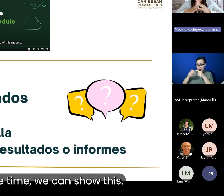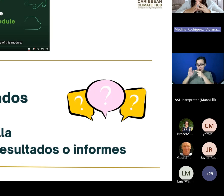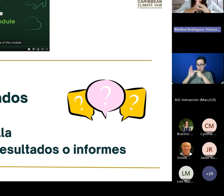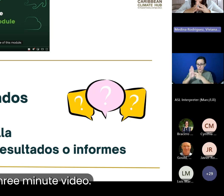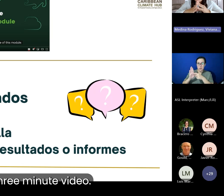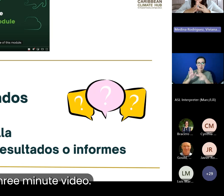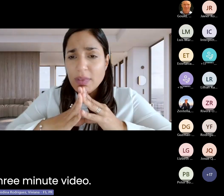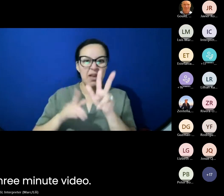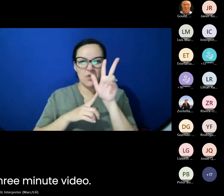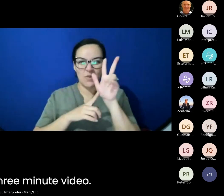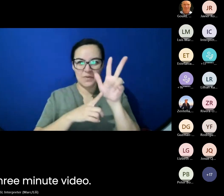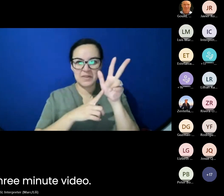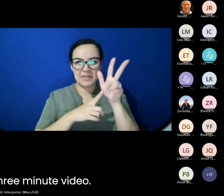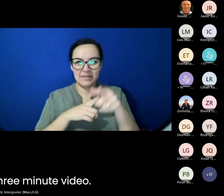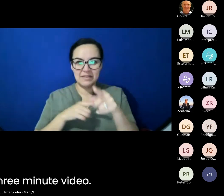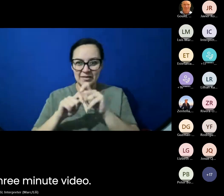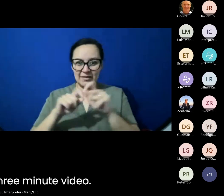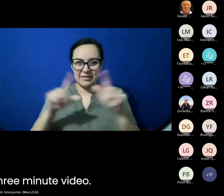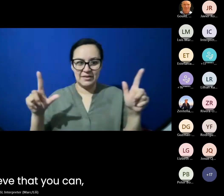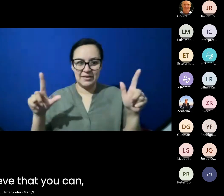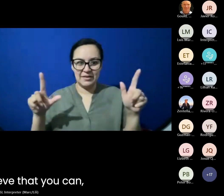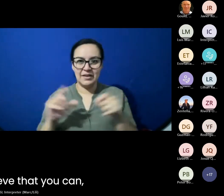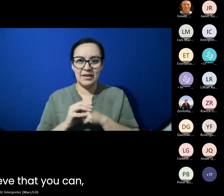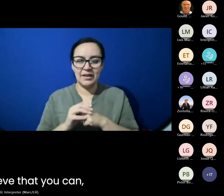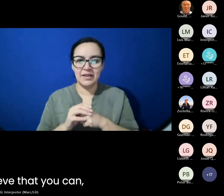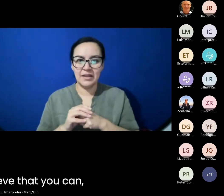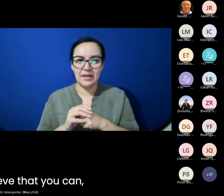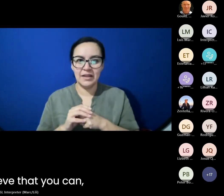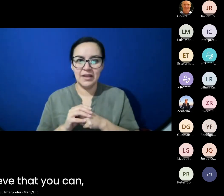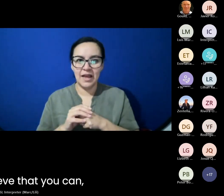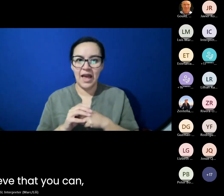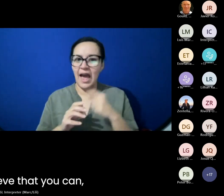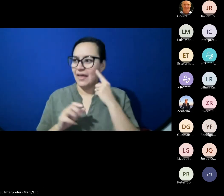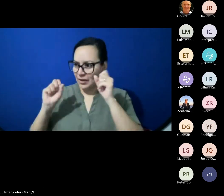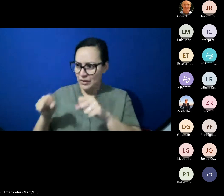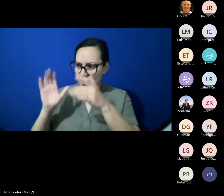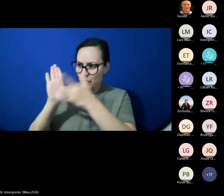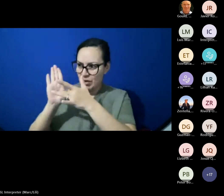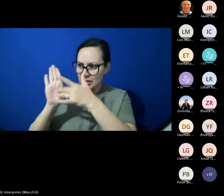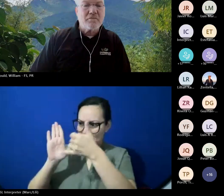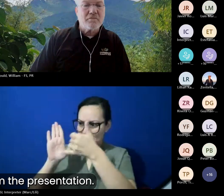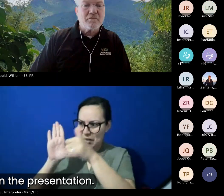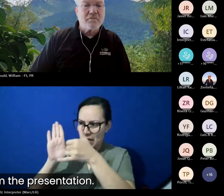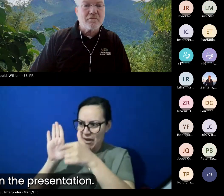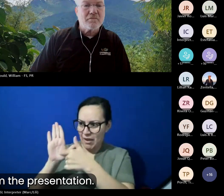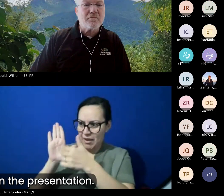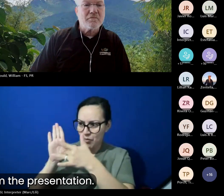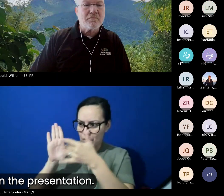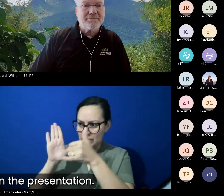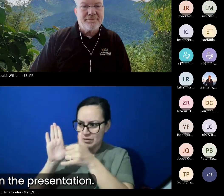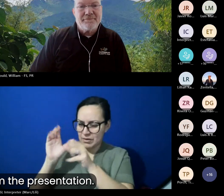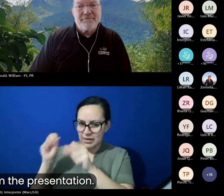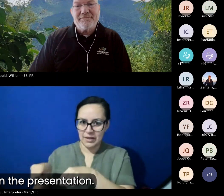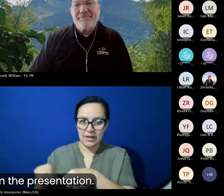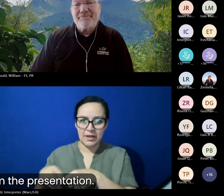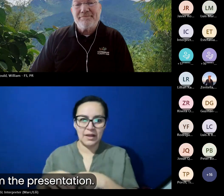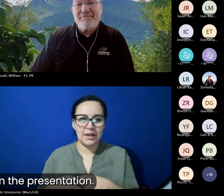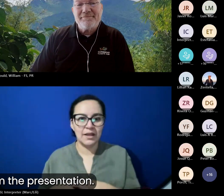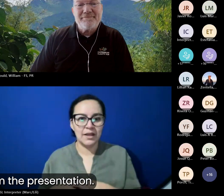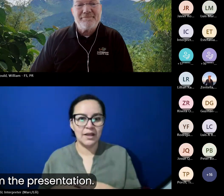show 3 this. minutos. This is a Entiendo que le 3-minute pueden dar video. como play en la So I misma believe that you presentación. can play it from